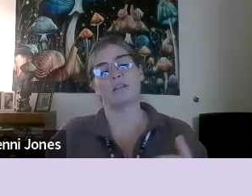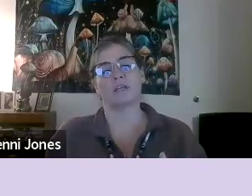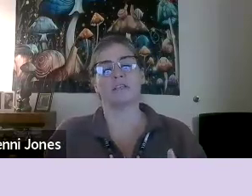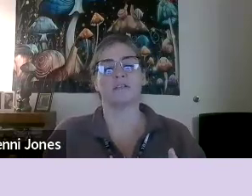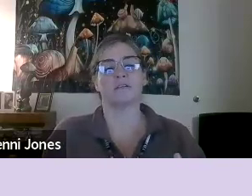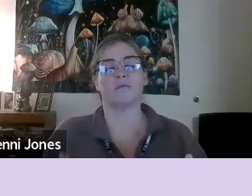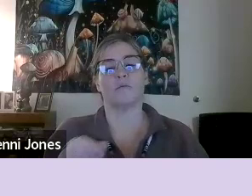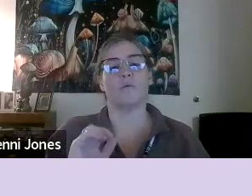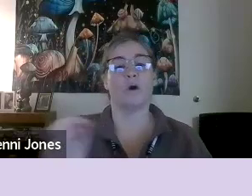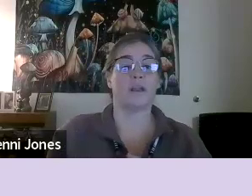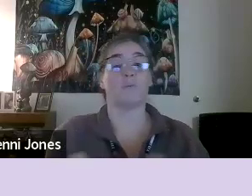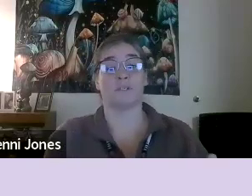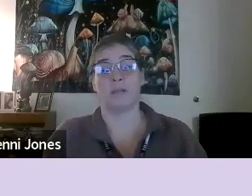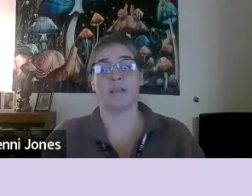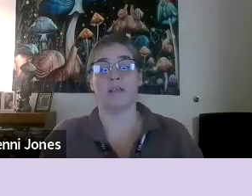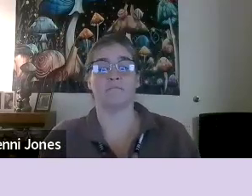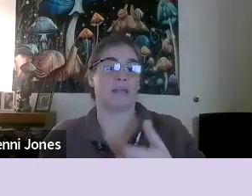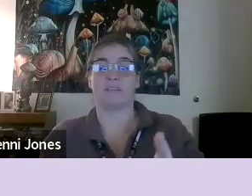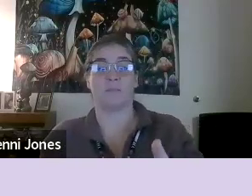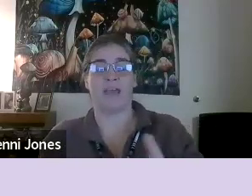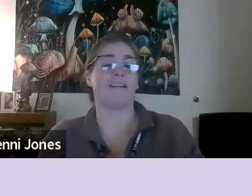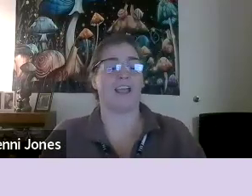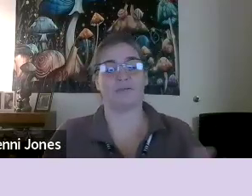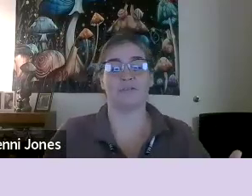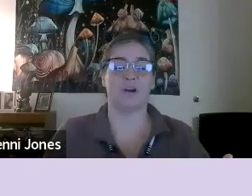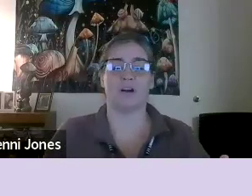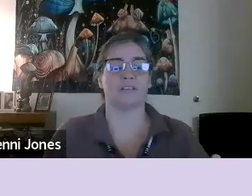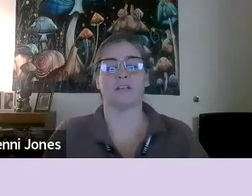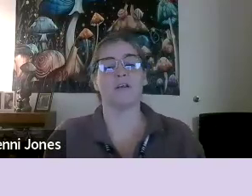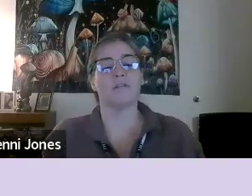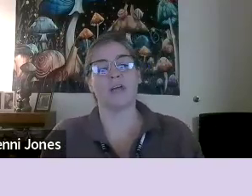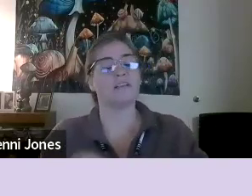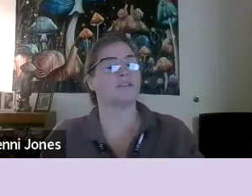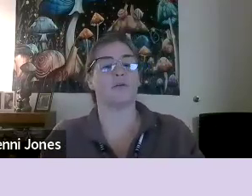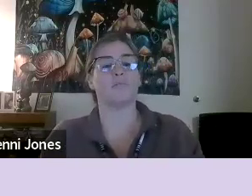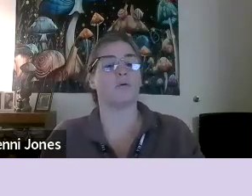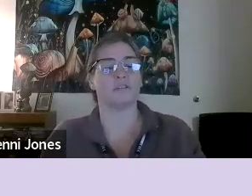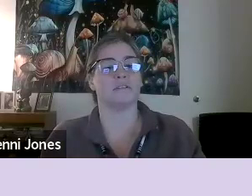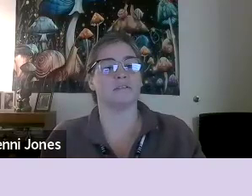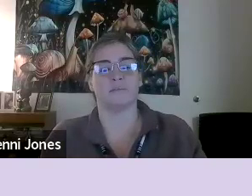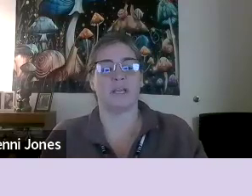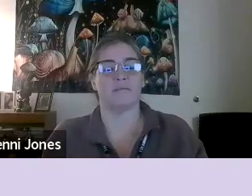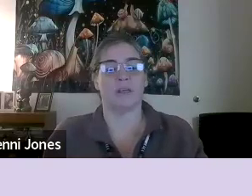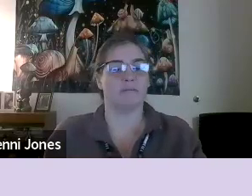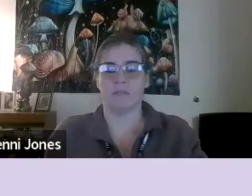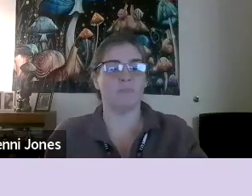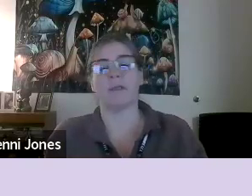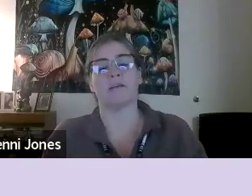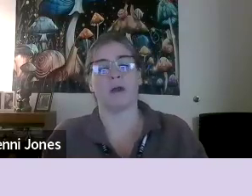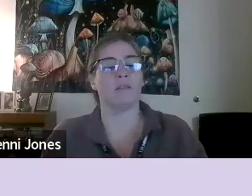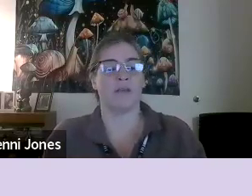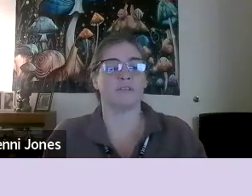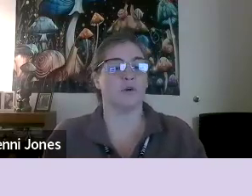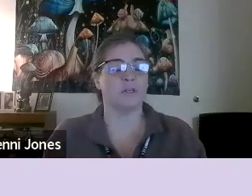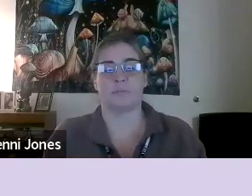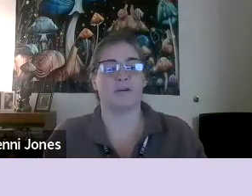when I look at this, what helps me, like the pet, I have 2 dogs. That is so important to me. Like they